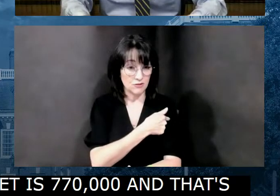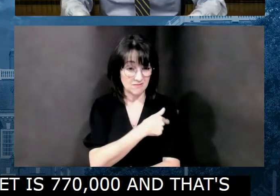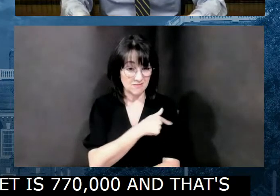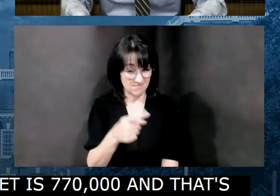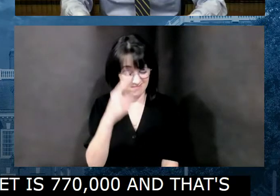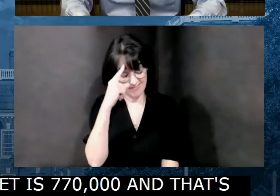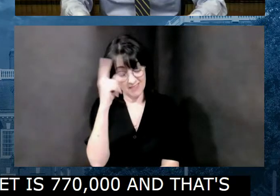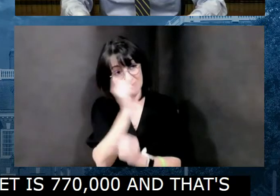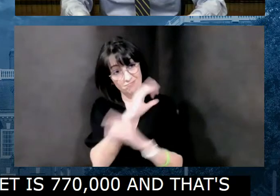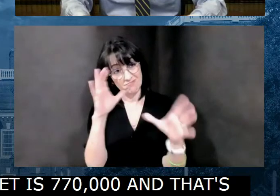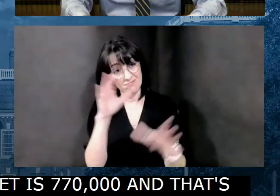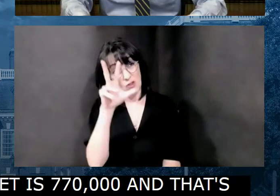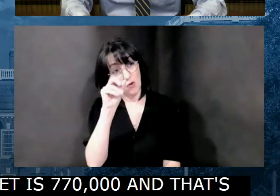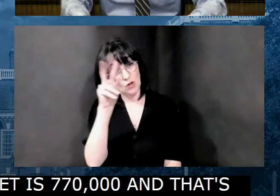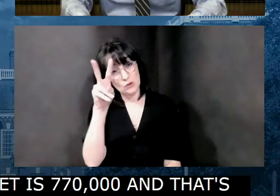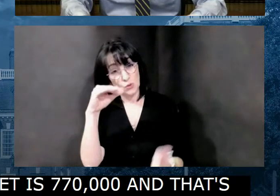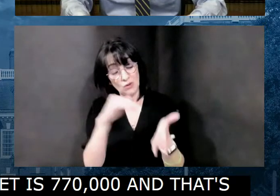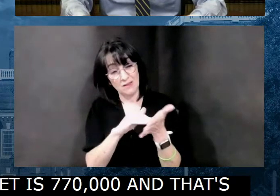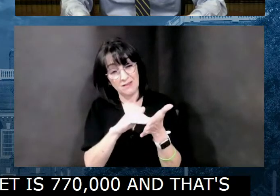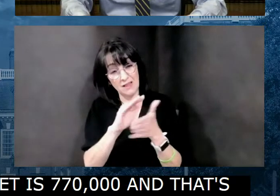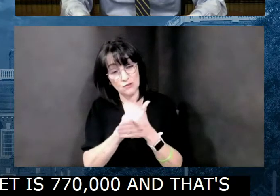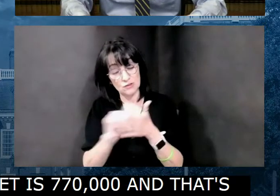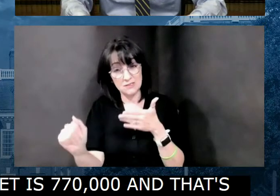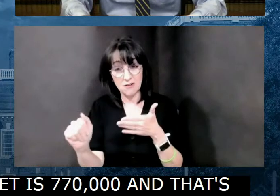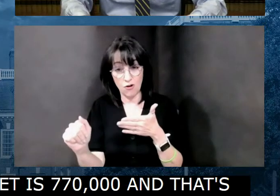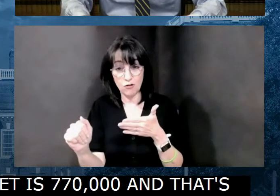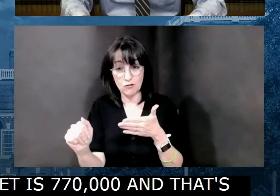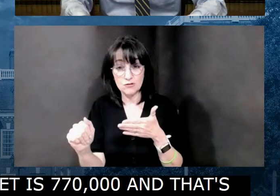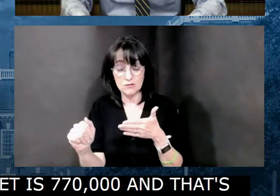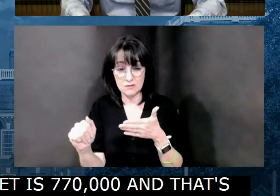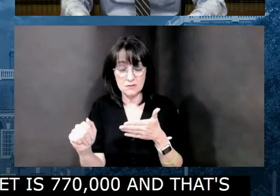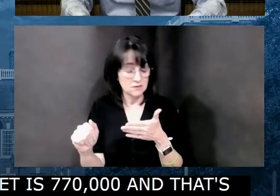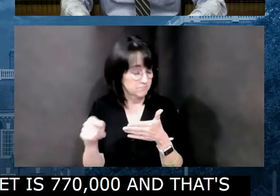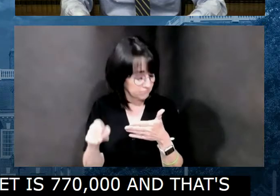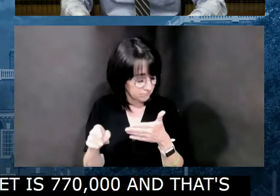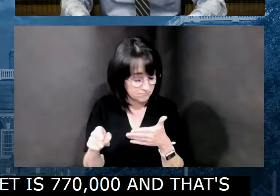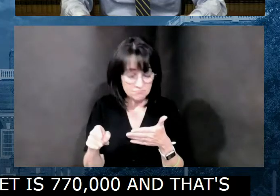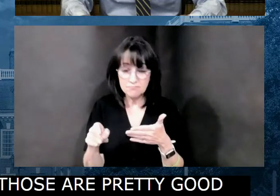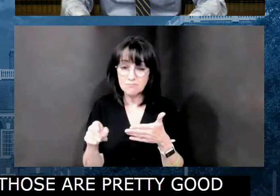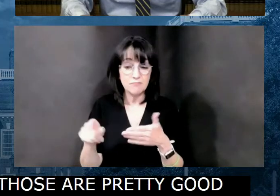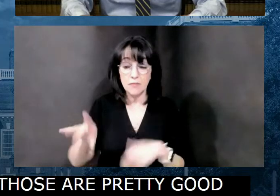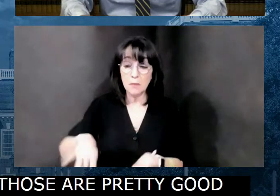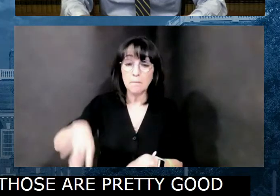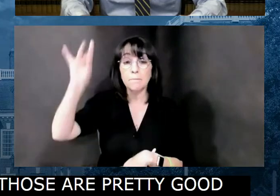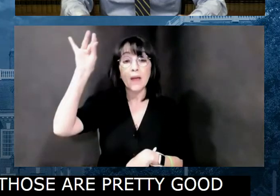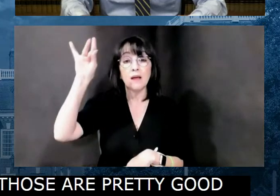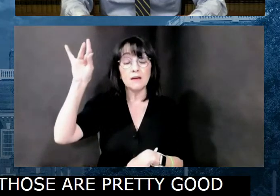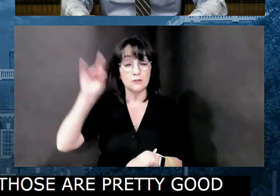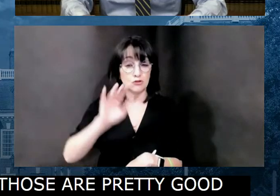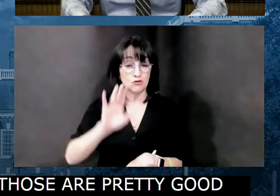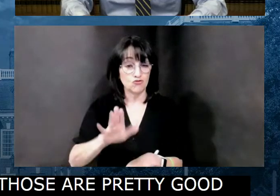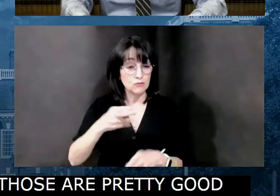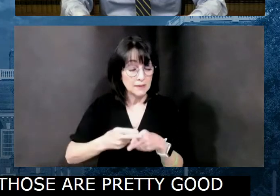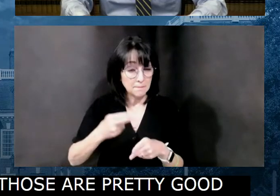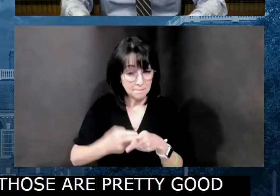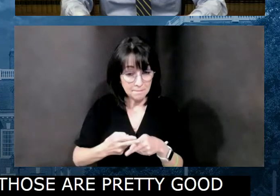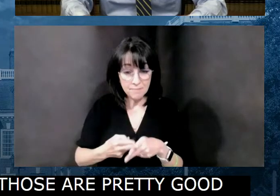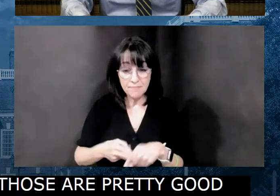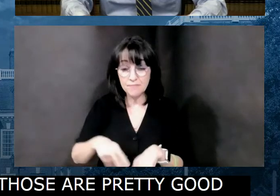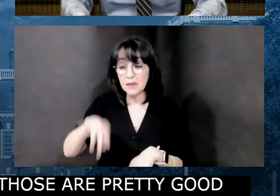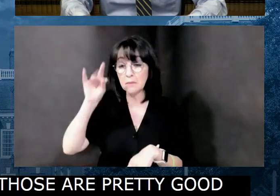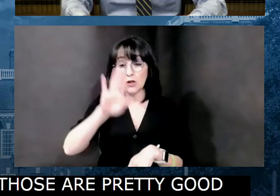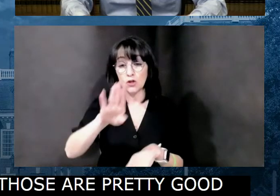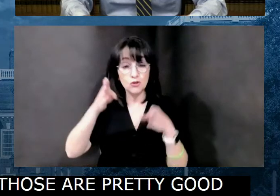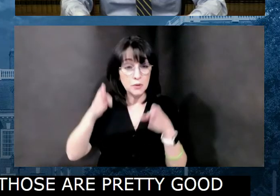in that kind of a universe. Again, totally randomized. Nobody knows who you are. No health